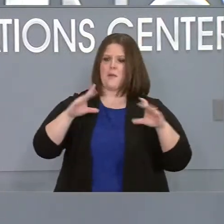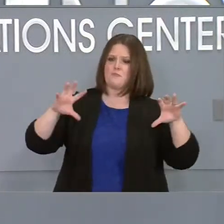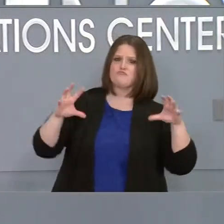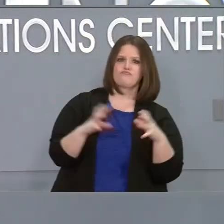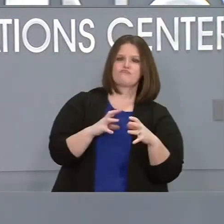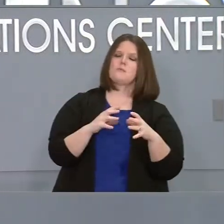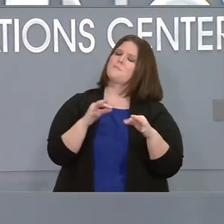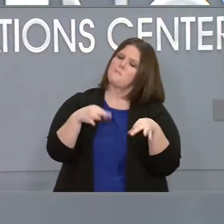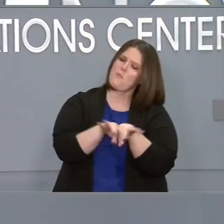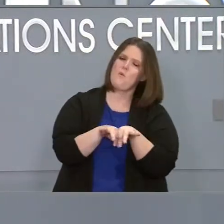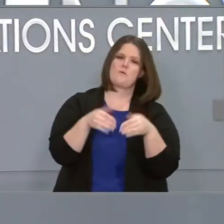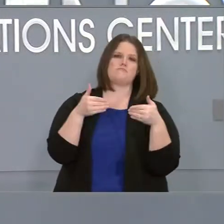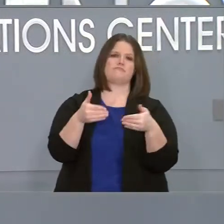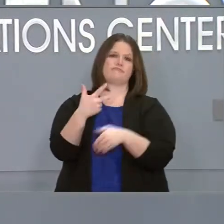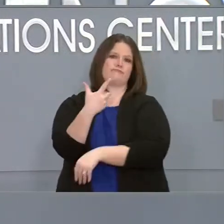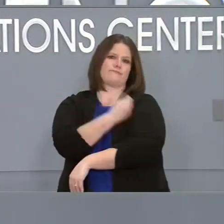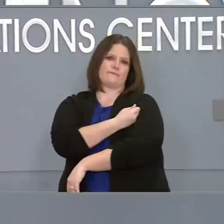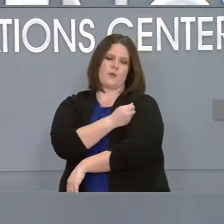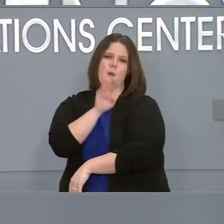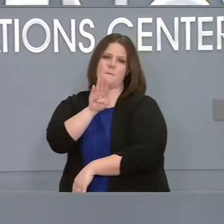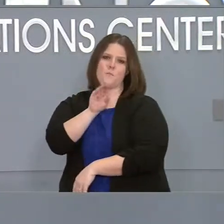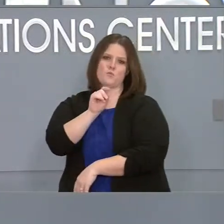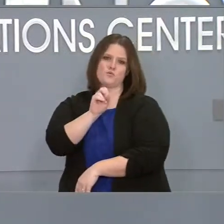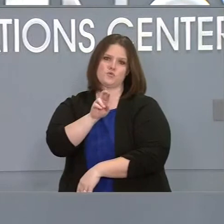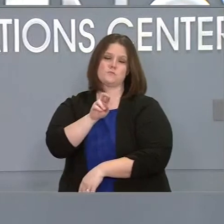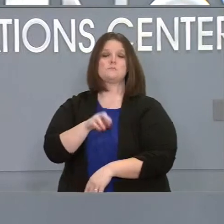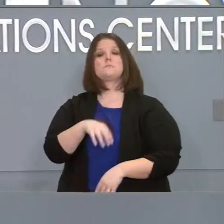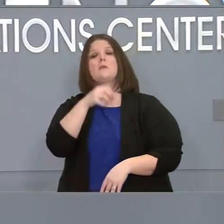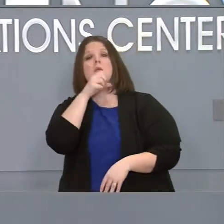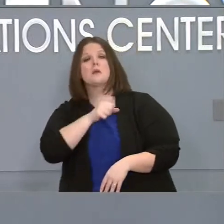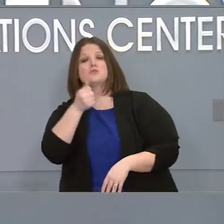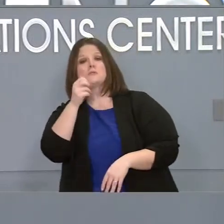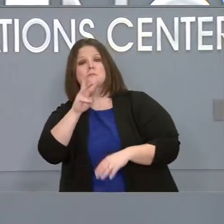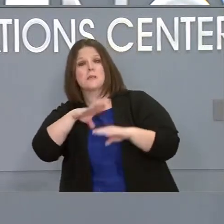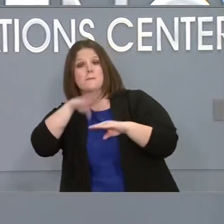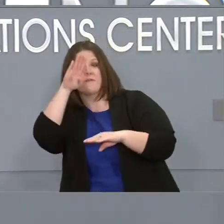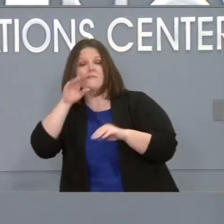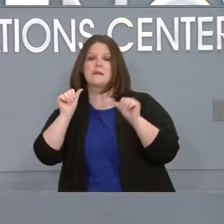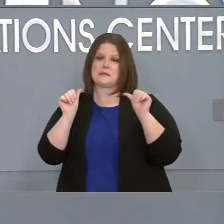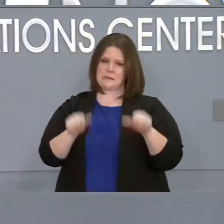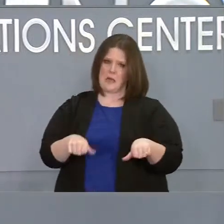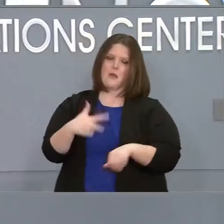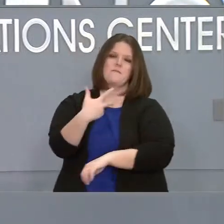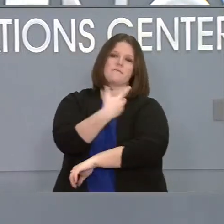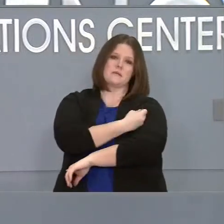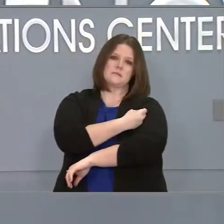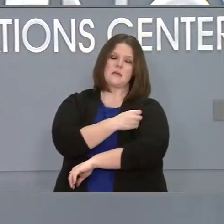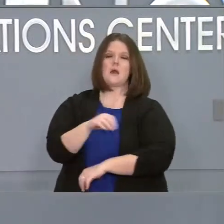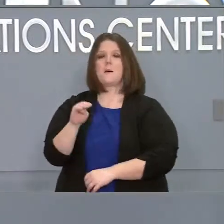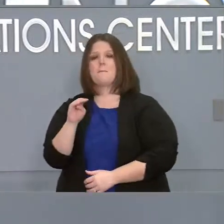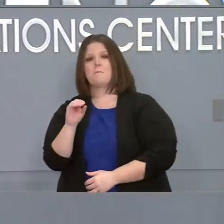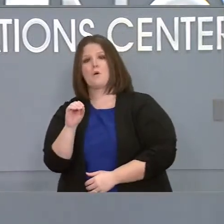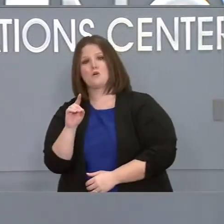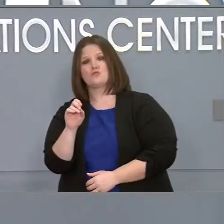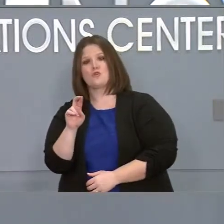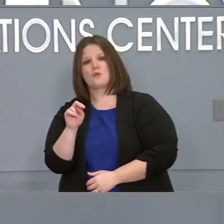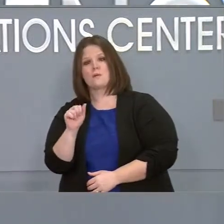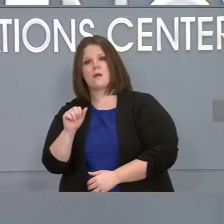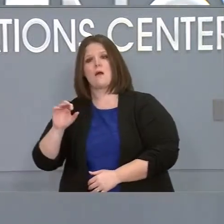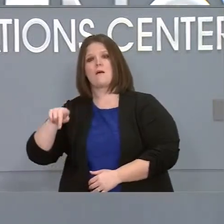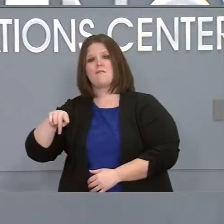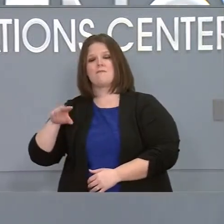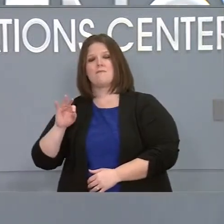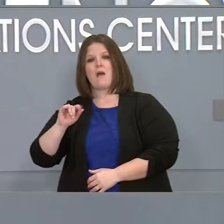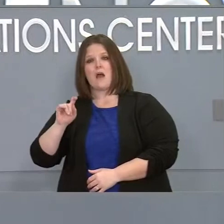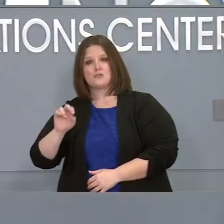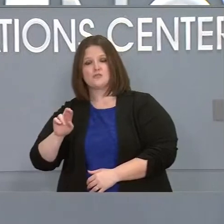booster. If you're over the age of 16 and you're beyond your 6 months from Pfizer or Moderna, get your booster. It's going to protect you against Delta, but it's